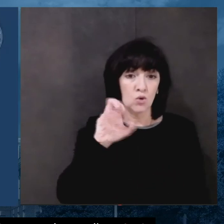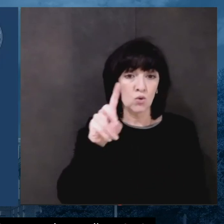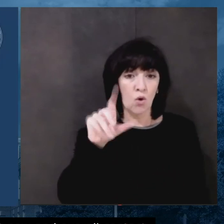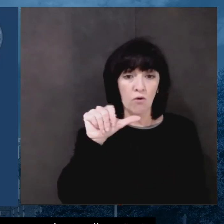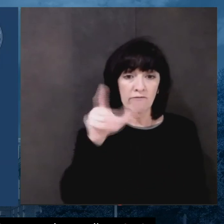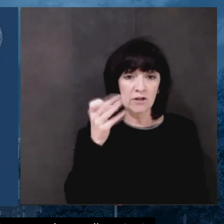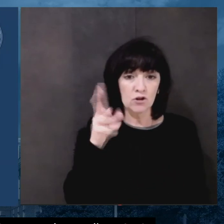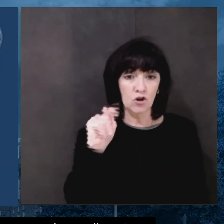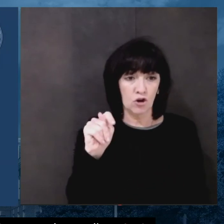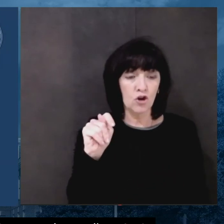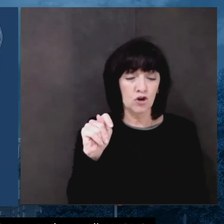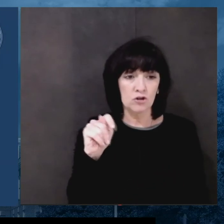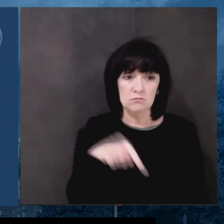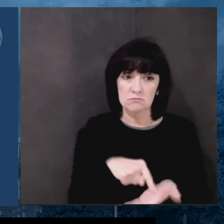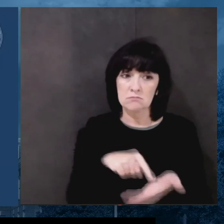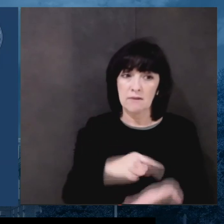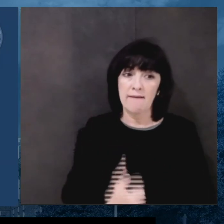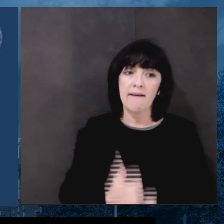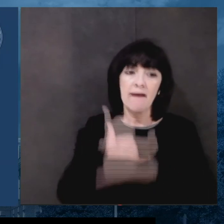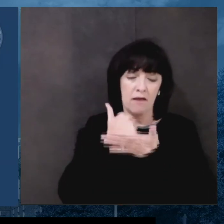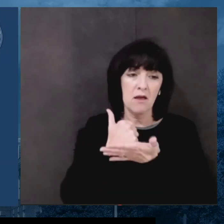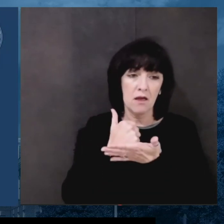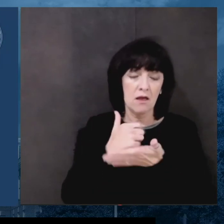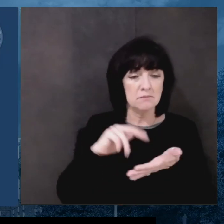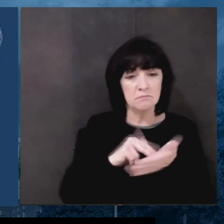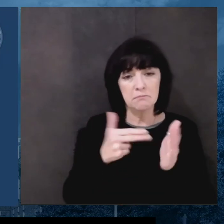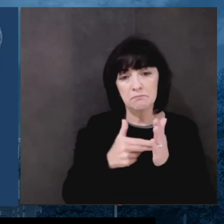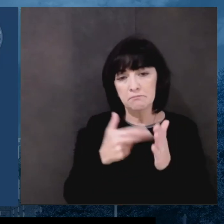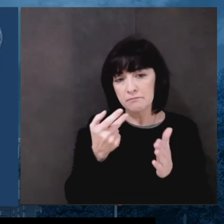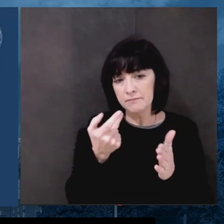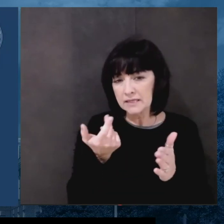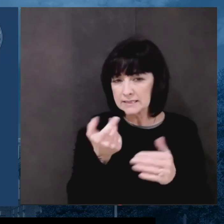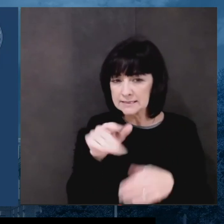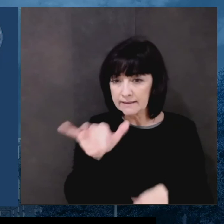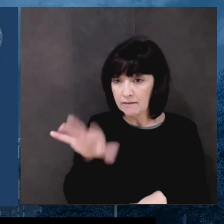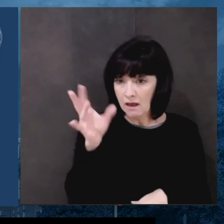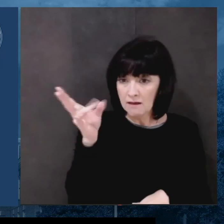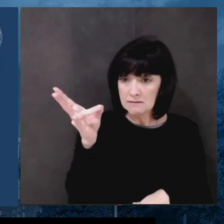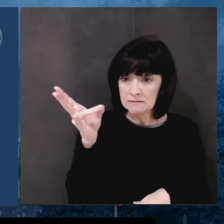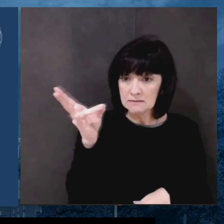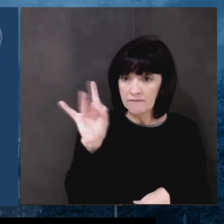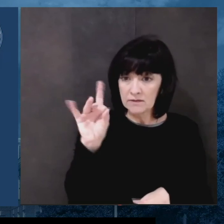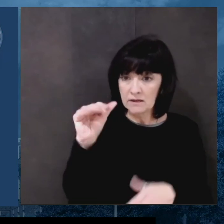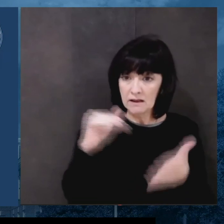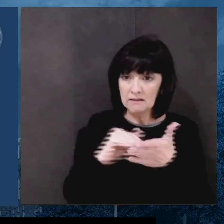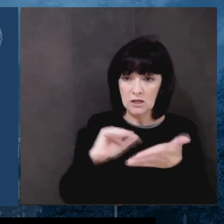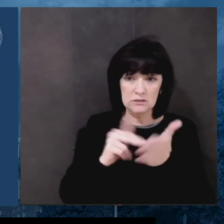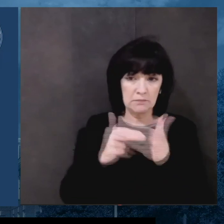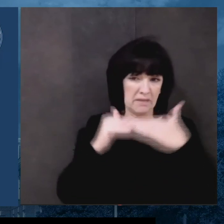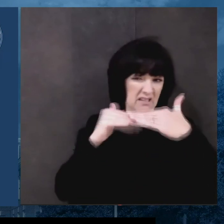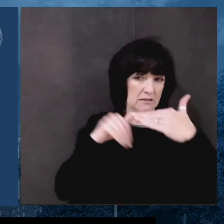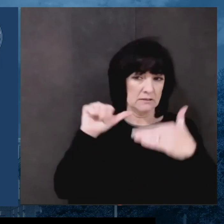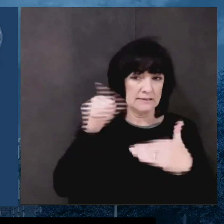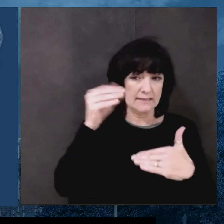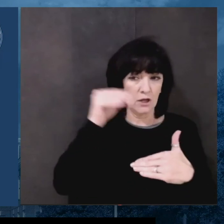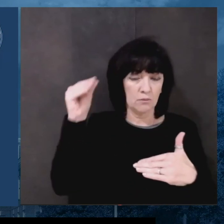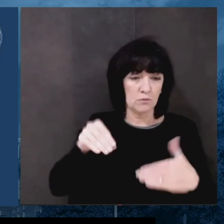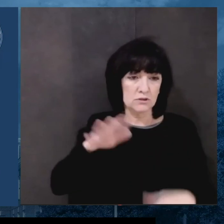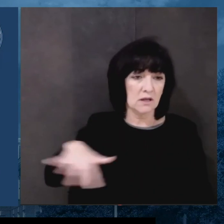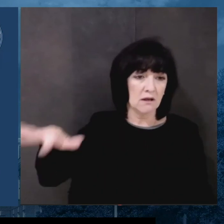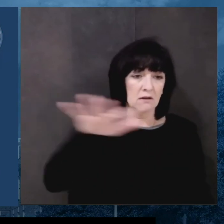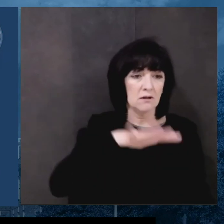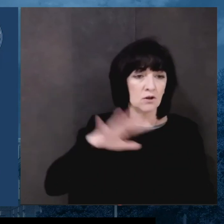just shy of 10% of the total population, and of course the total